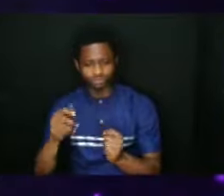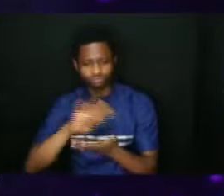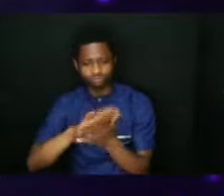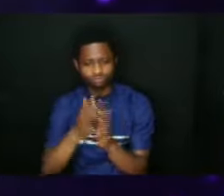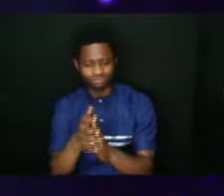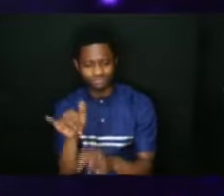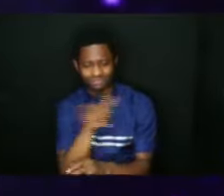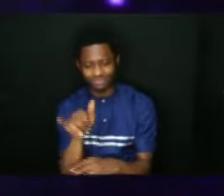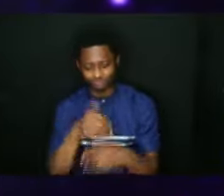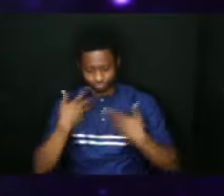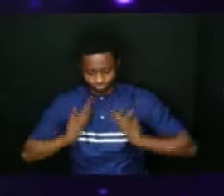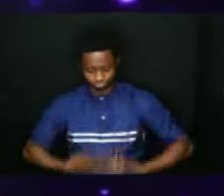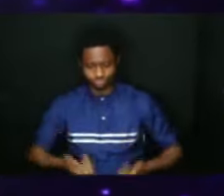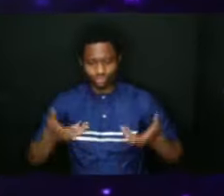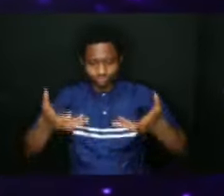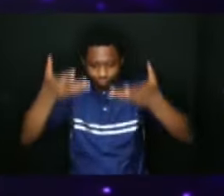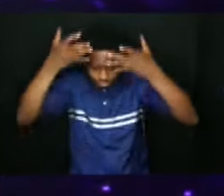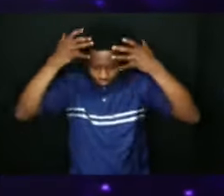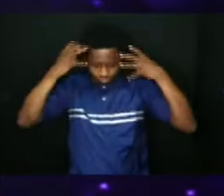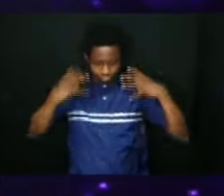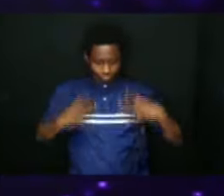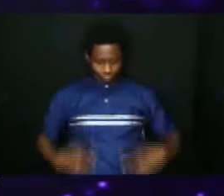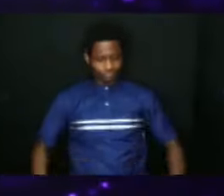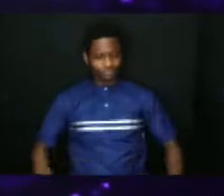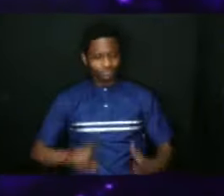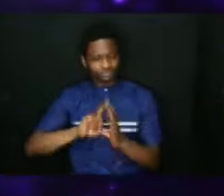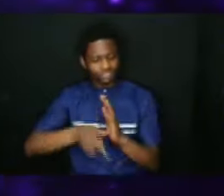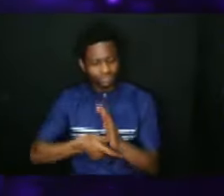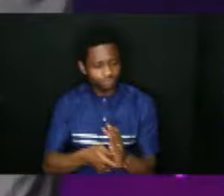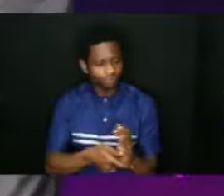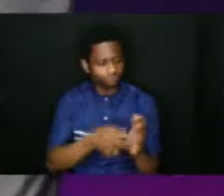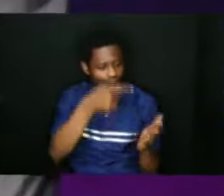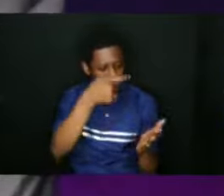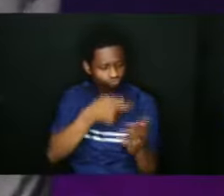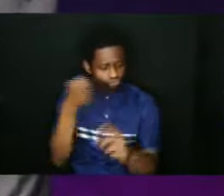be nuggets positioned in your transformation garment.